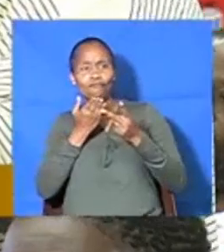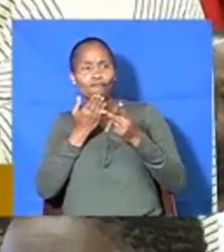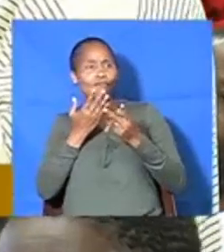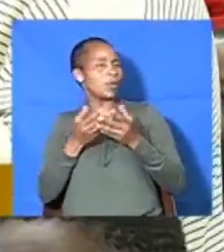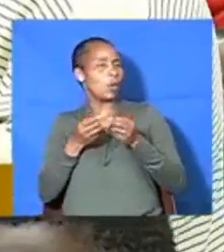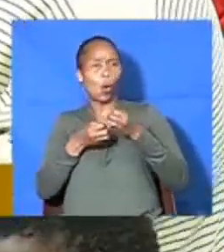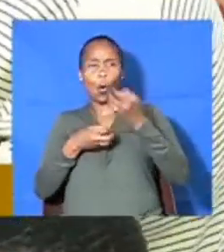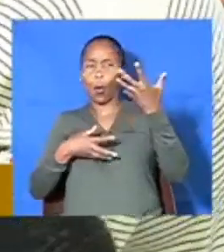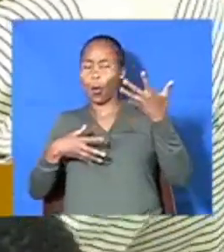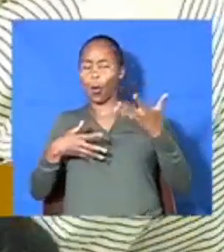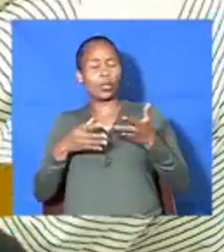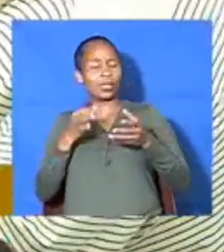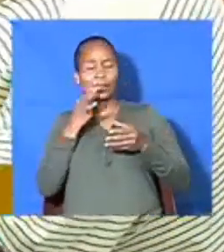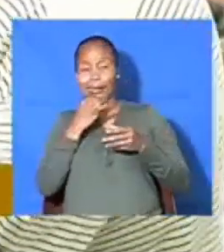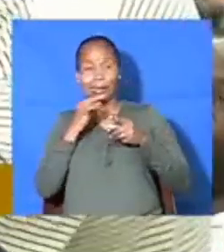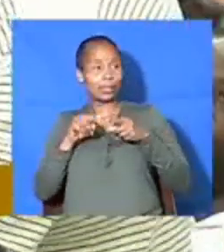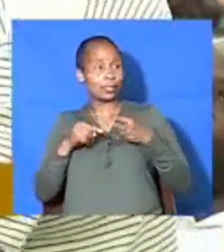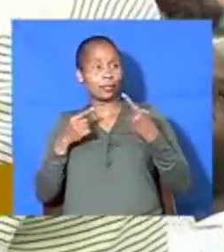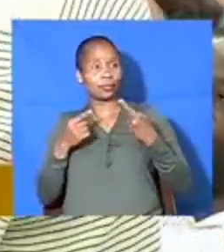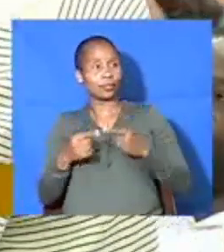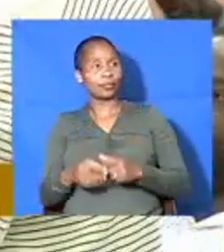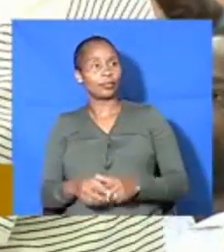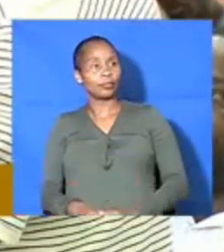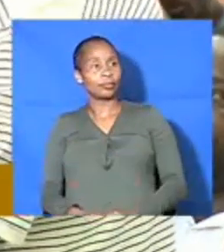doctor de la Velem Khosa.